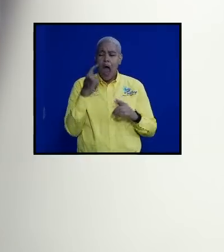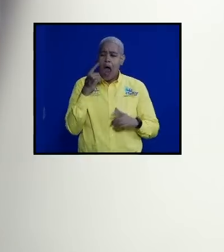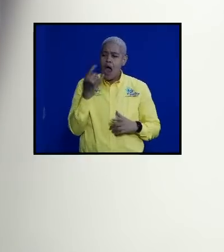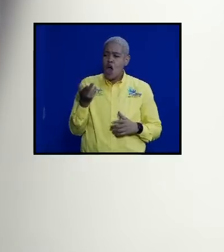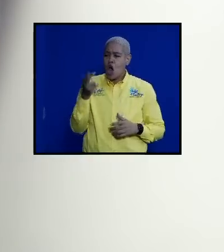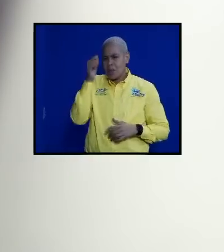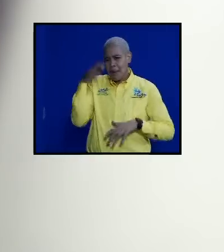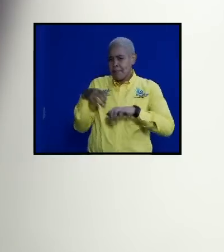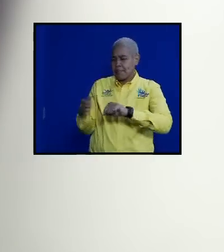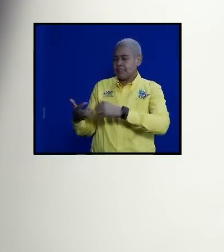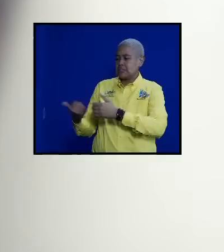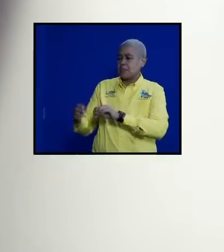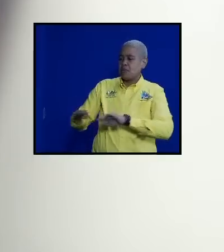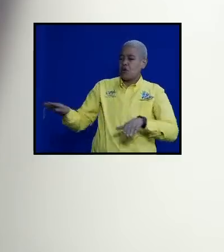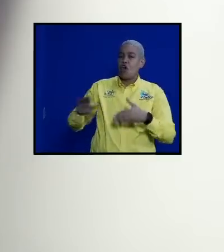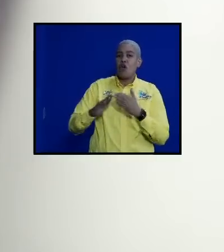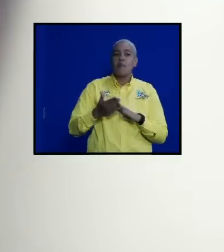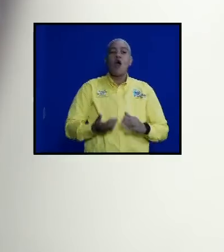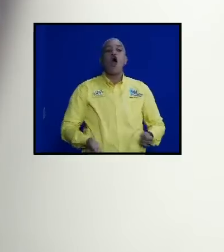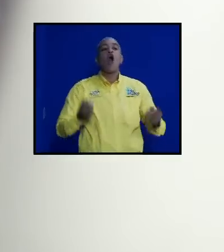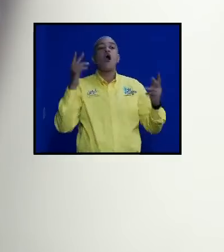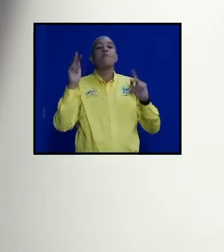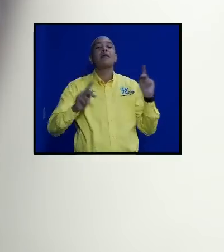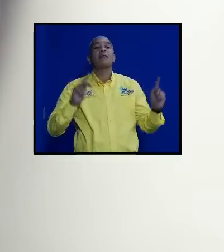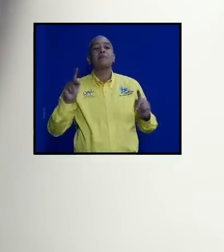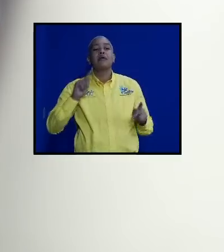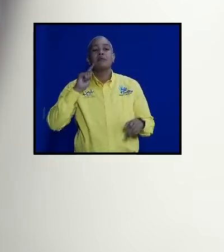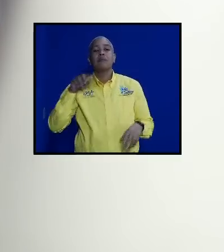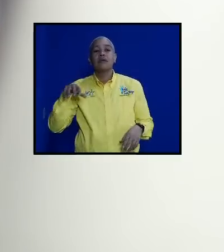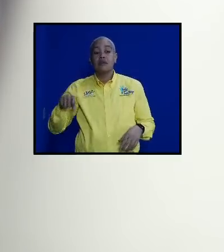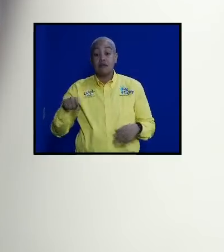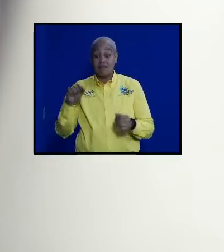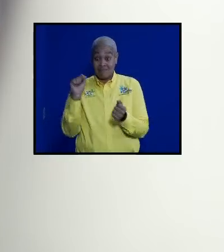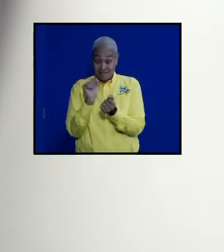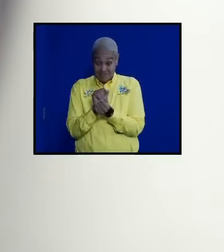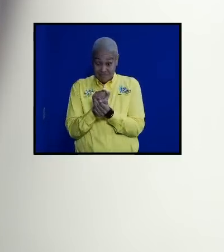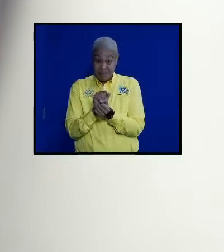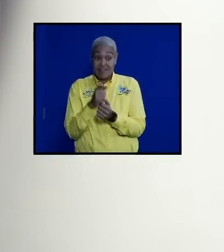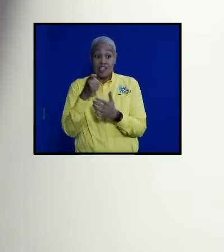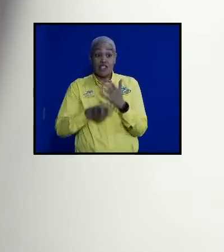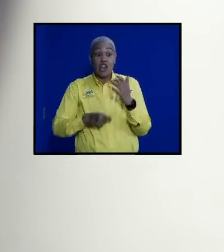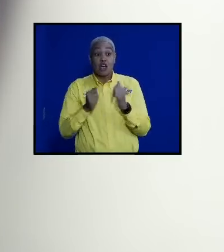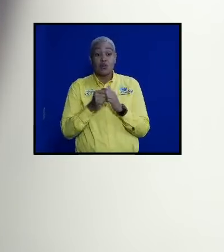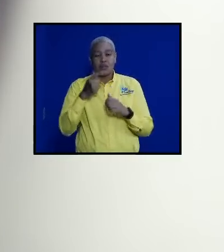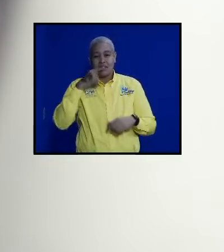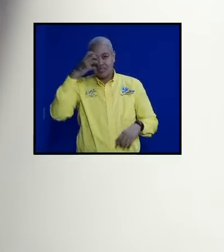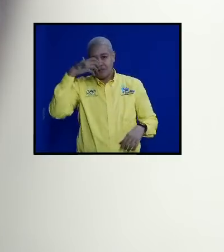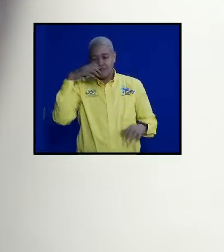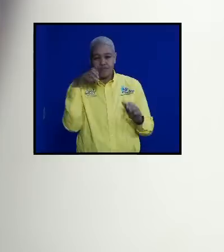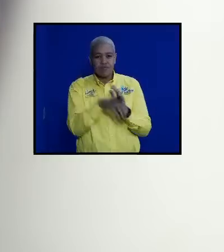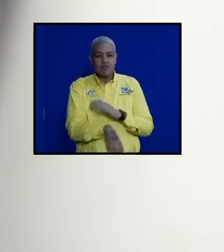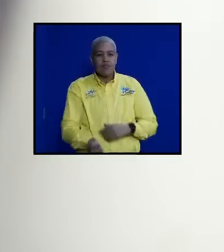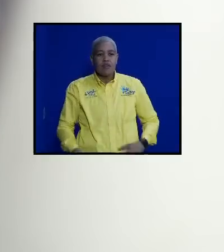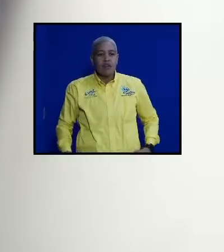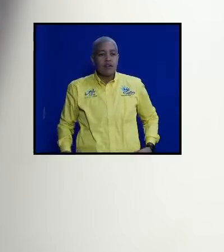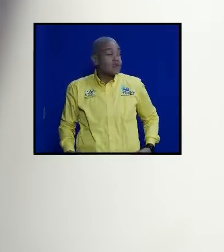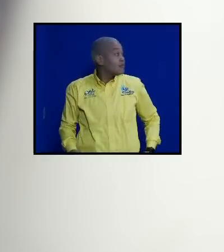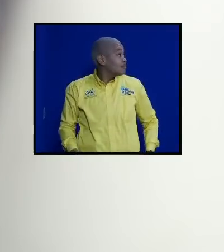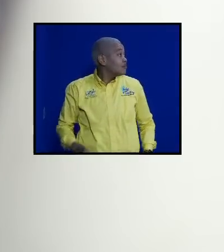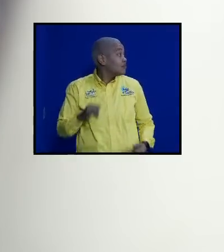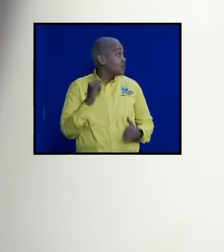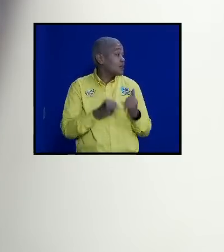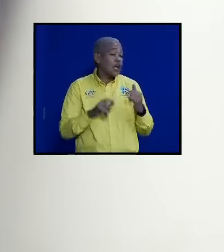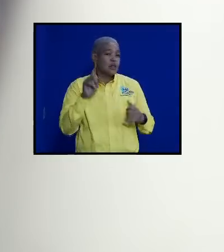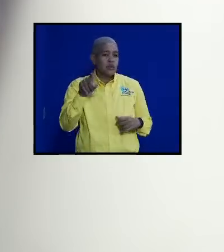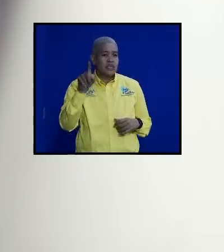3 SOEs how many people that were detained were charged with a crime, a serious crime? Sure. So your last question, I will